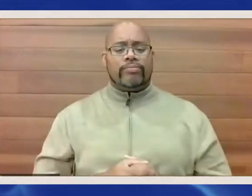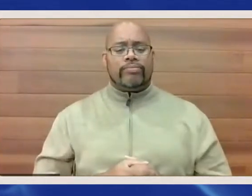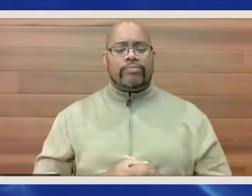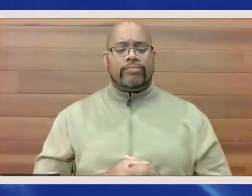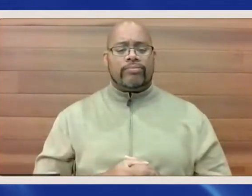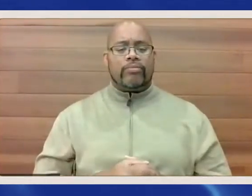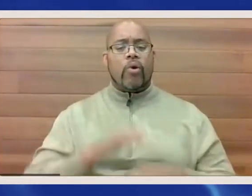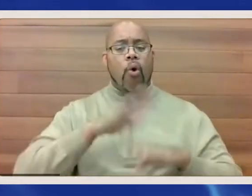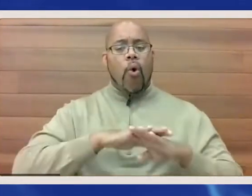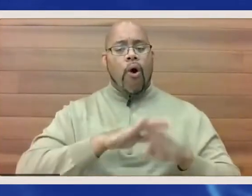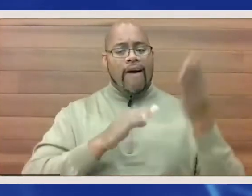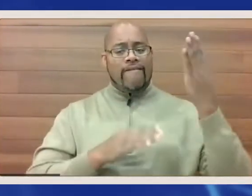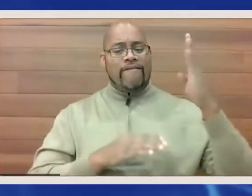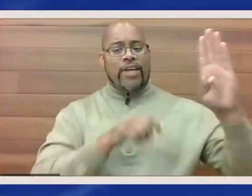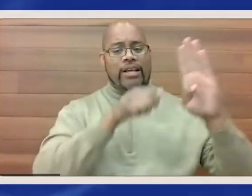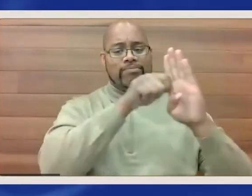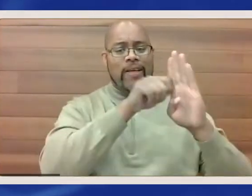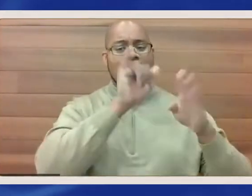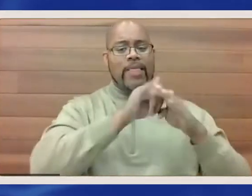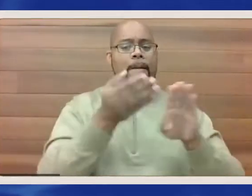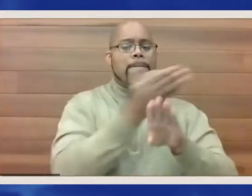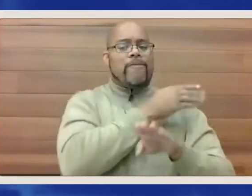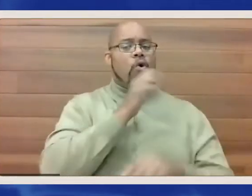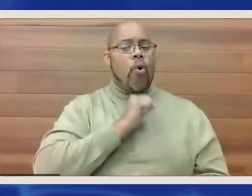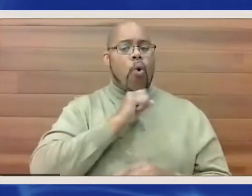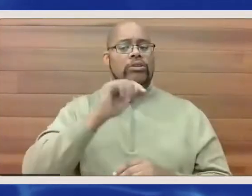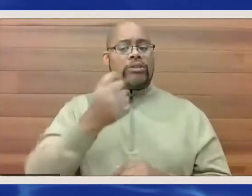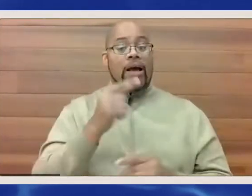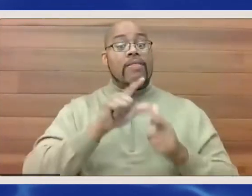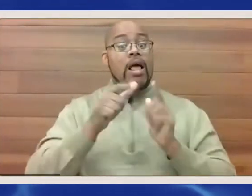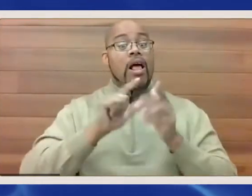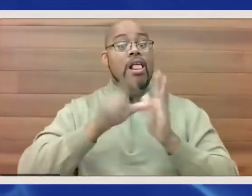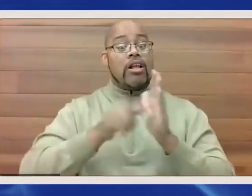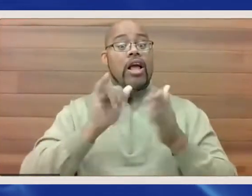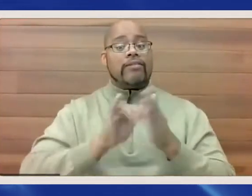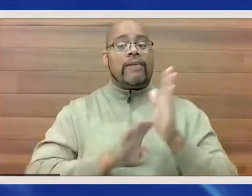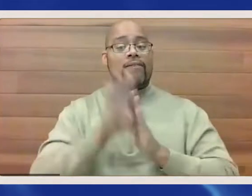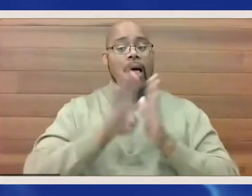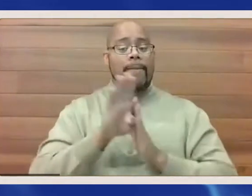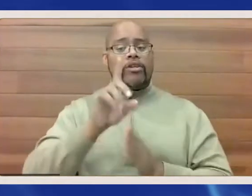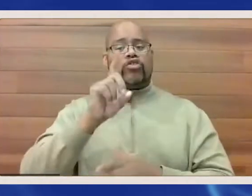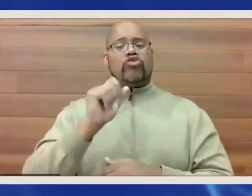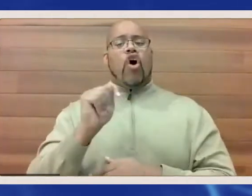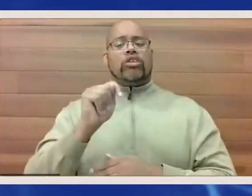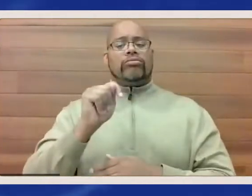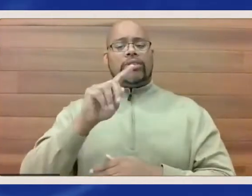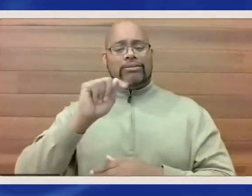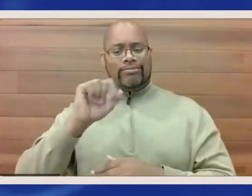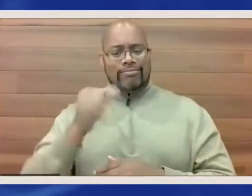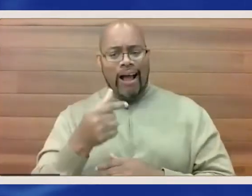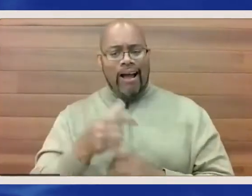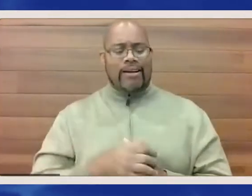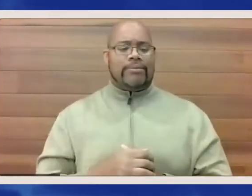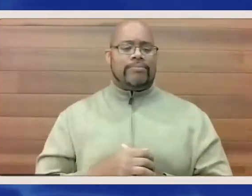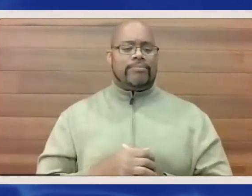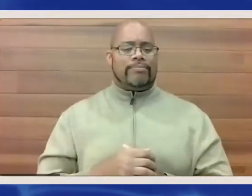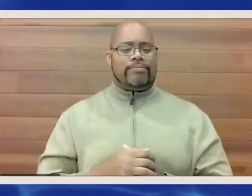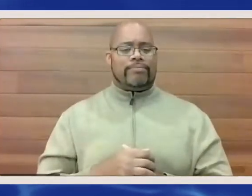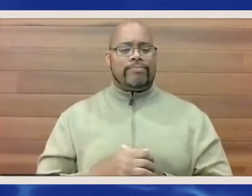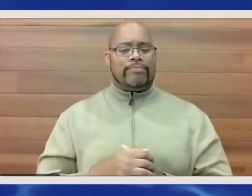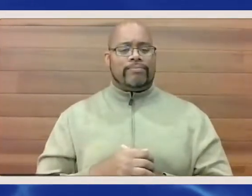dorsal fin than earlier tags. Then later on, there was a development of dart tags. So